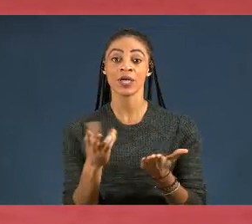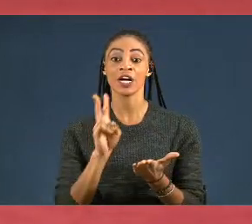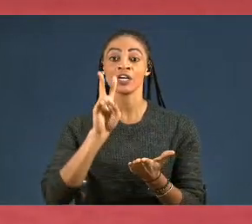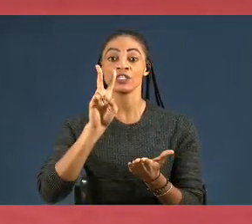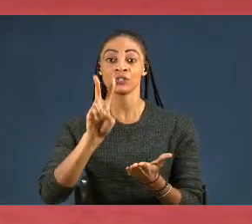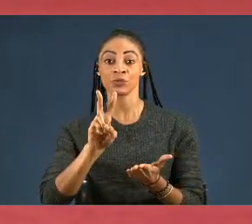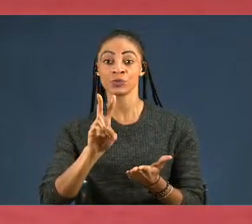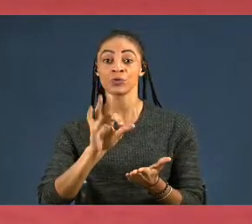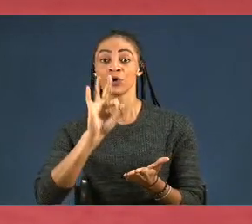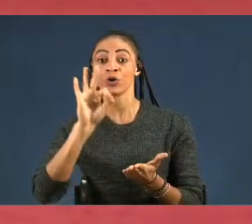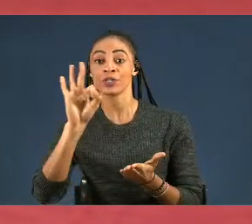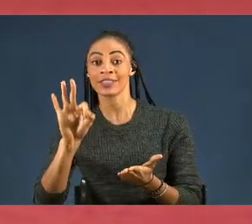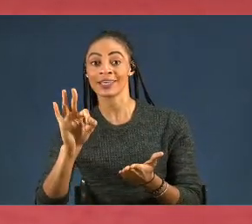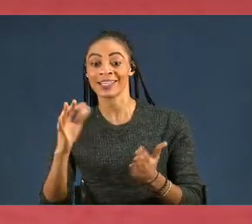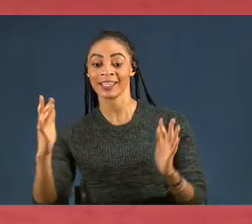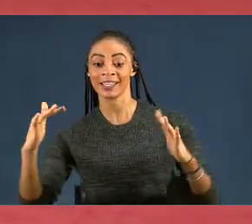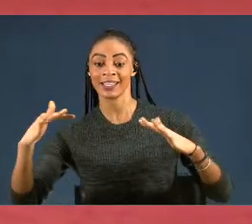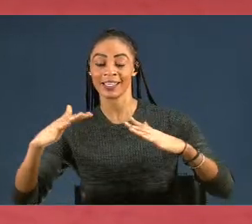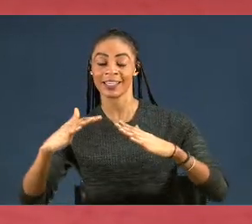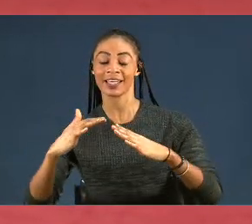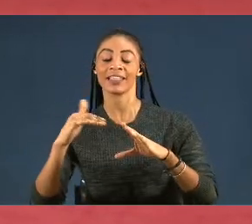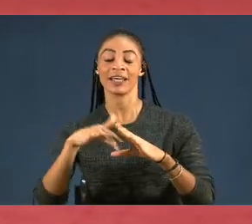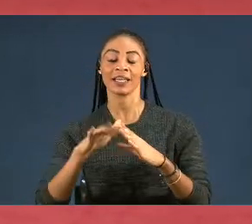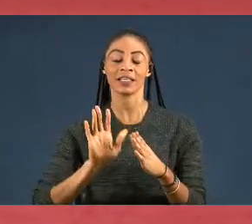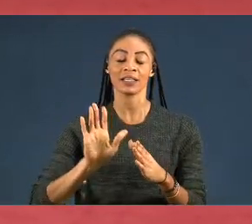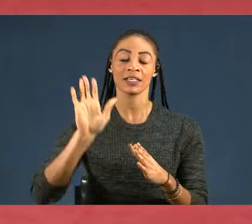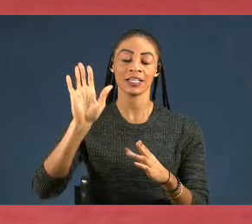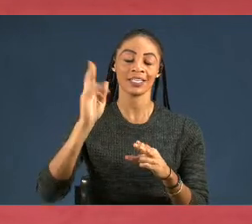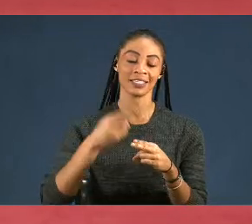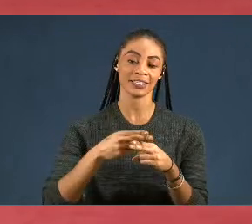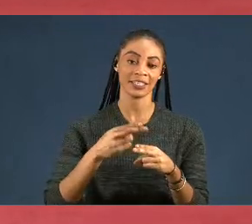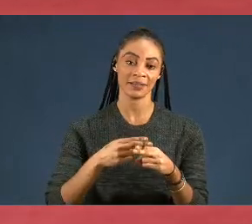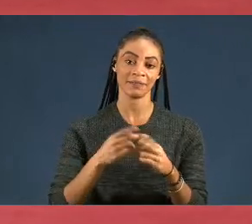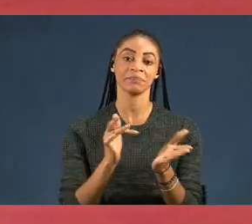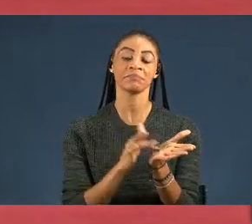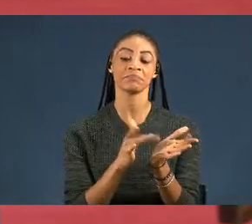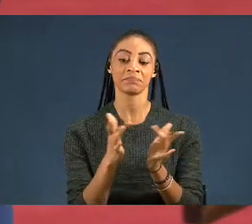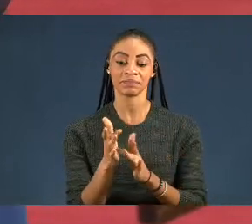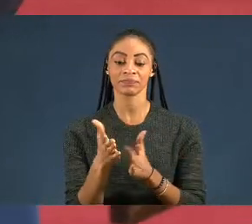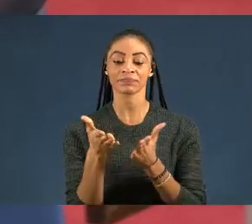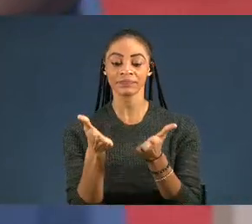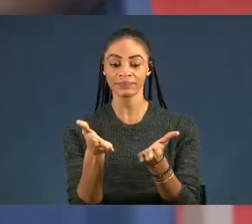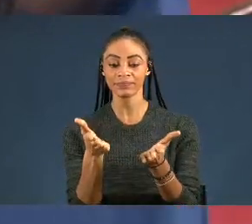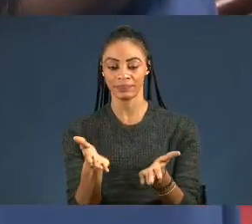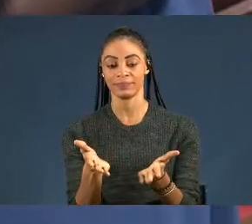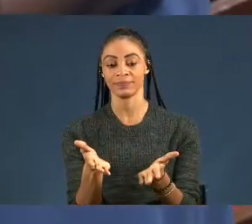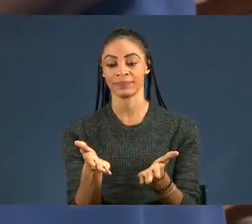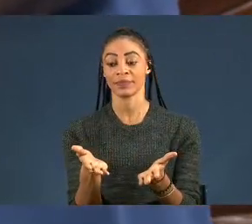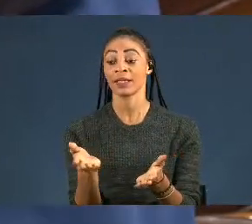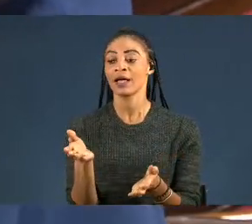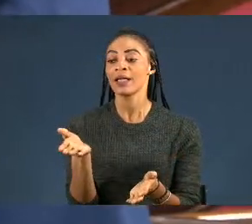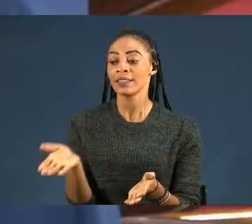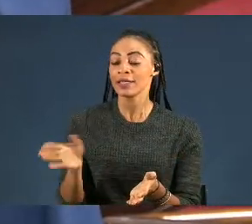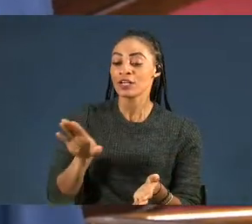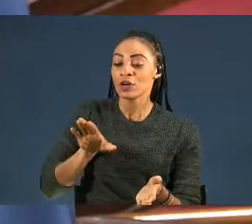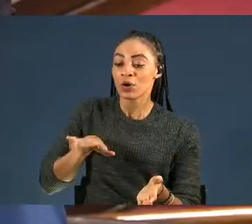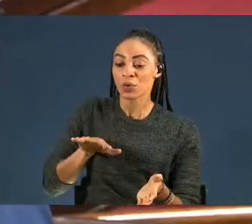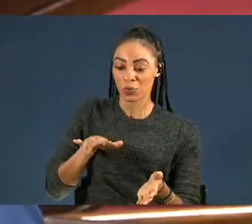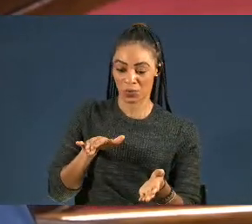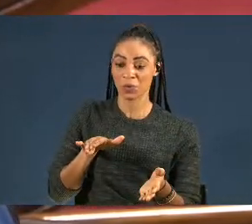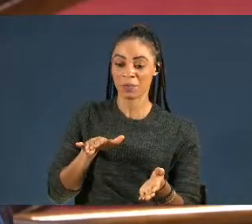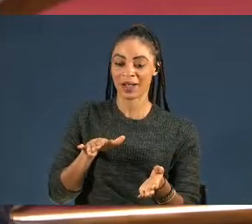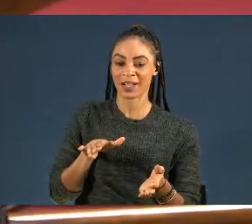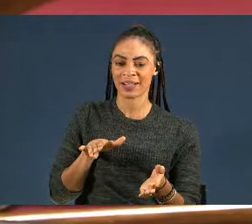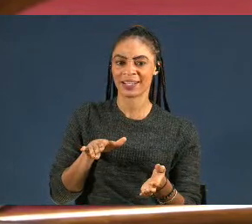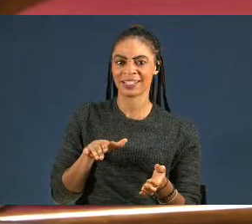in my name, I am there. So Jesus Christ is there. This woman took a lot of courage. It took